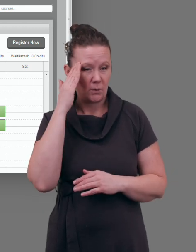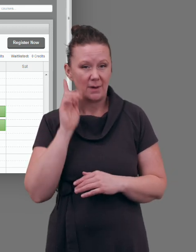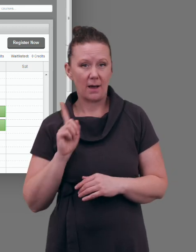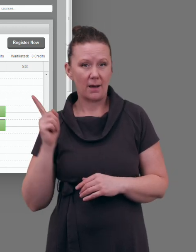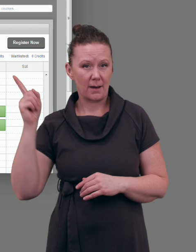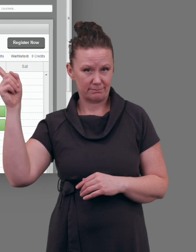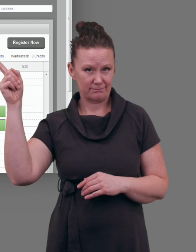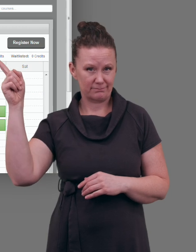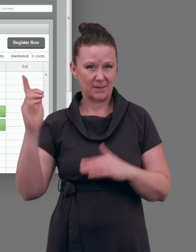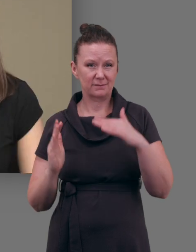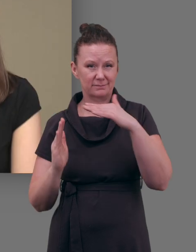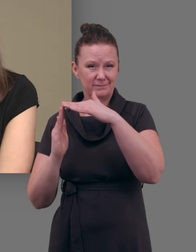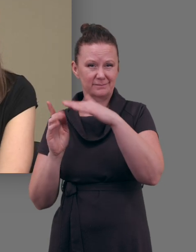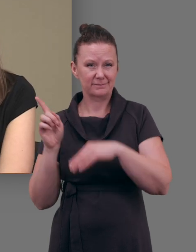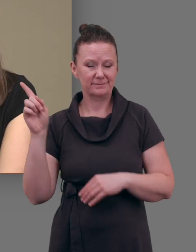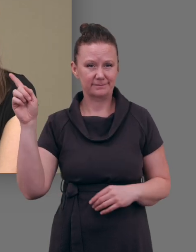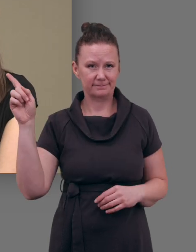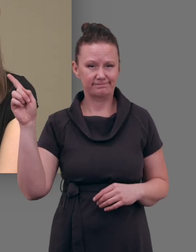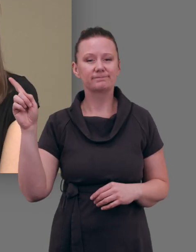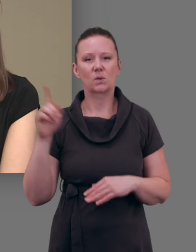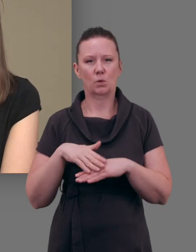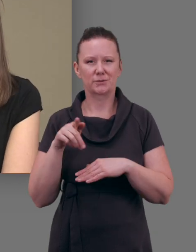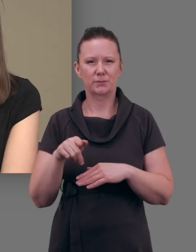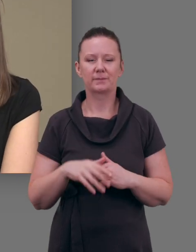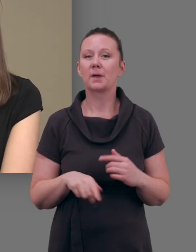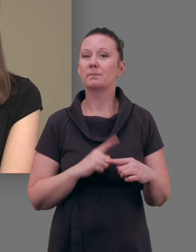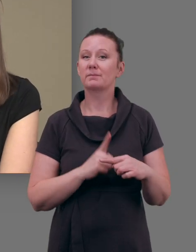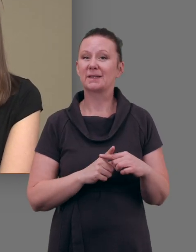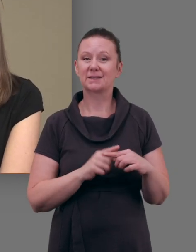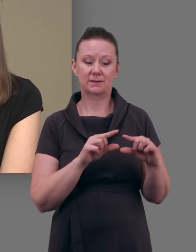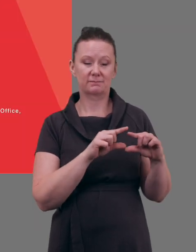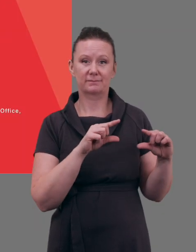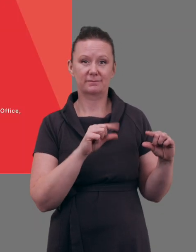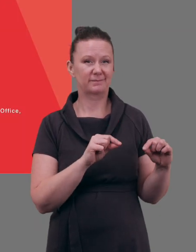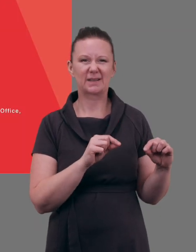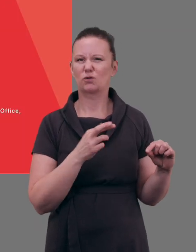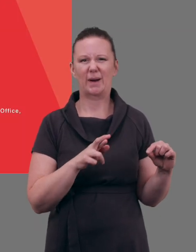drop button will be grayed out. Check out our other student planning videos.